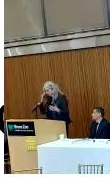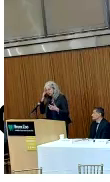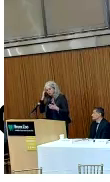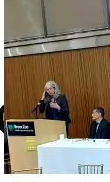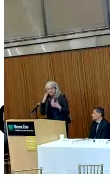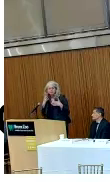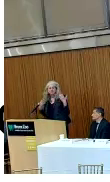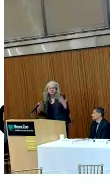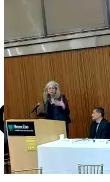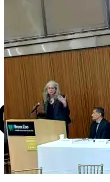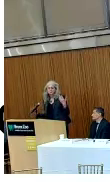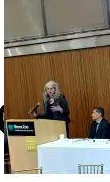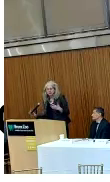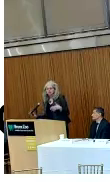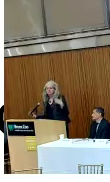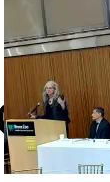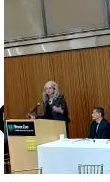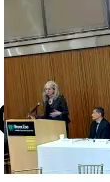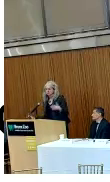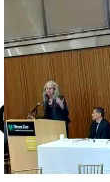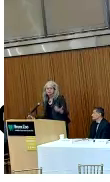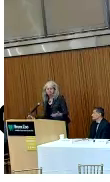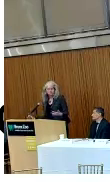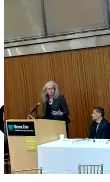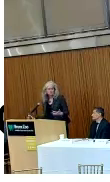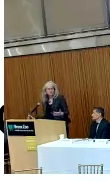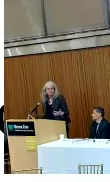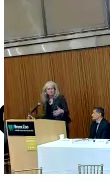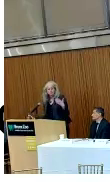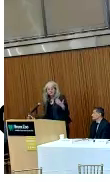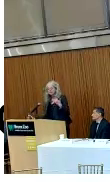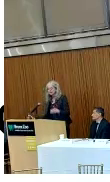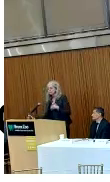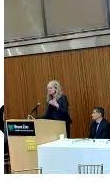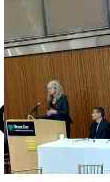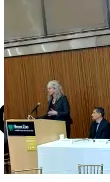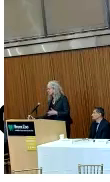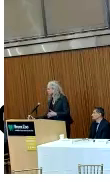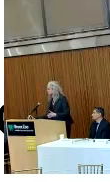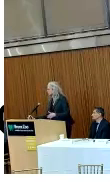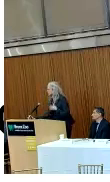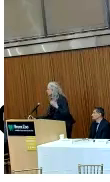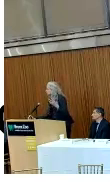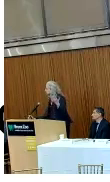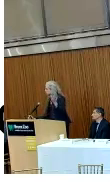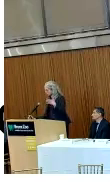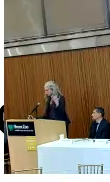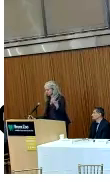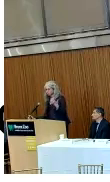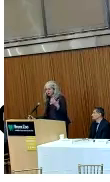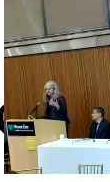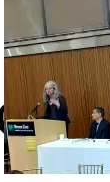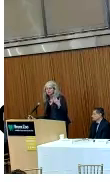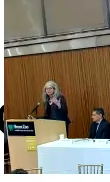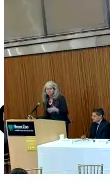now we need a very proactive and aggressive you know reinvestment in communities of color and sort of you